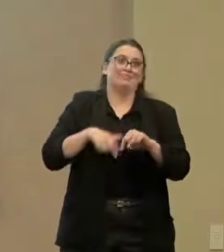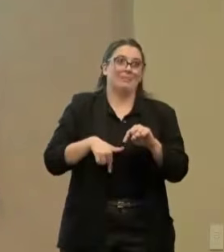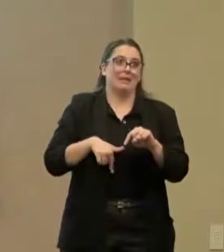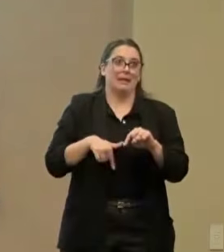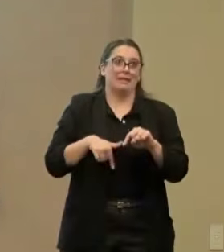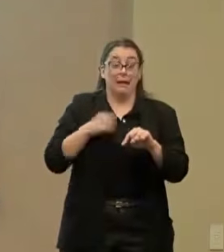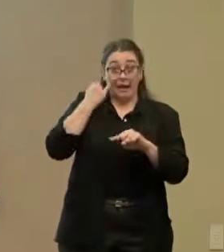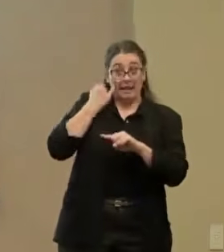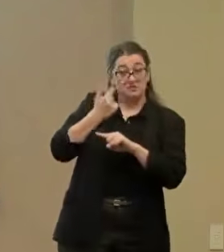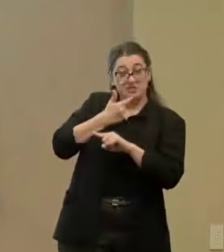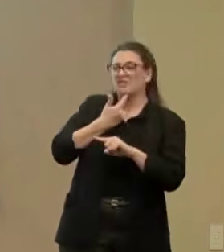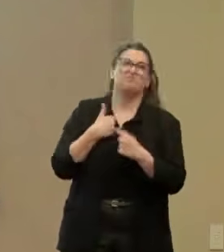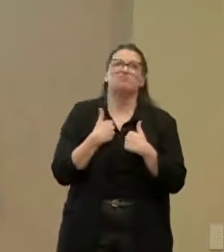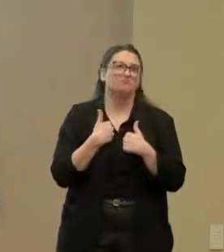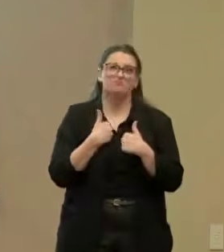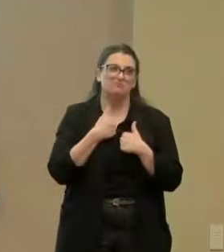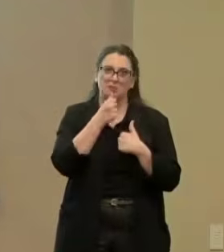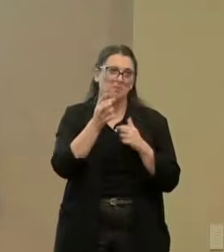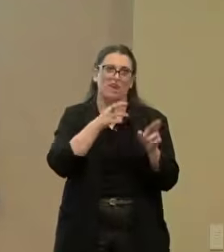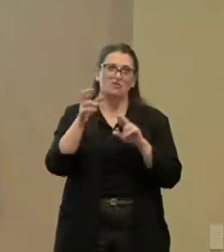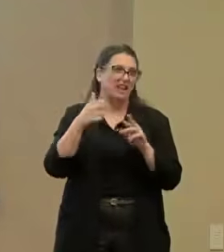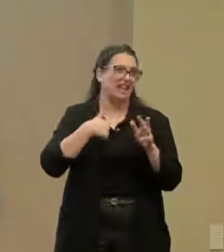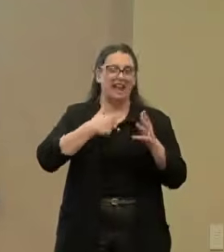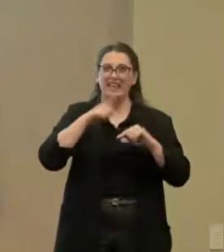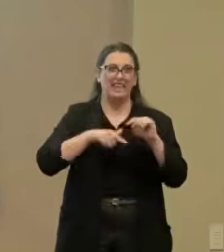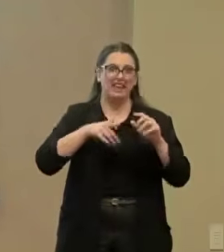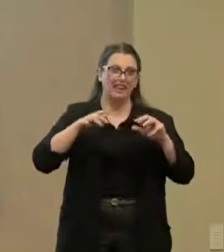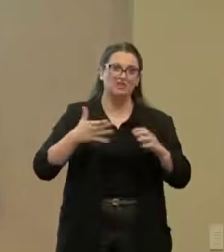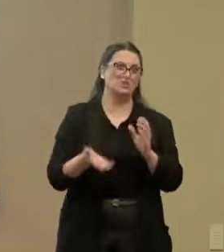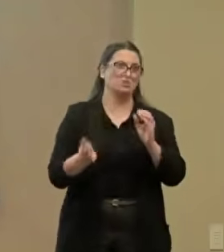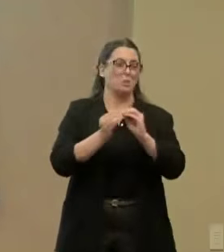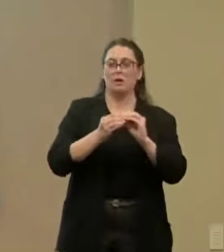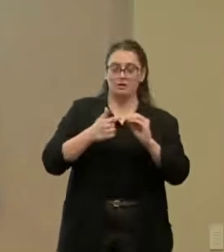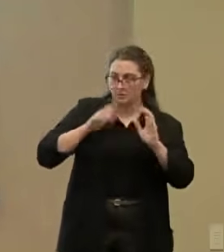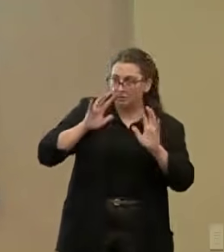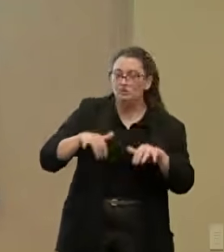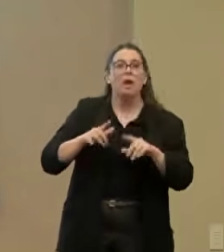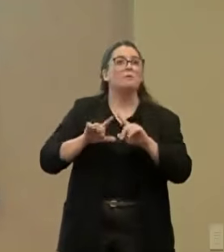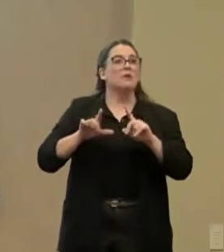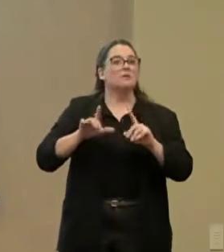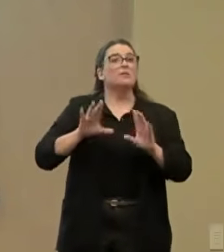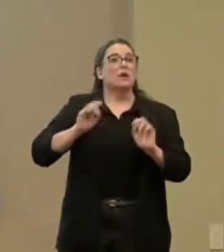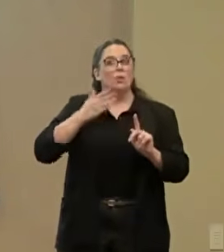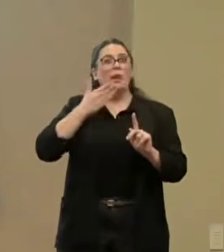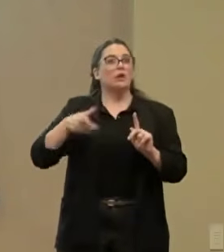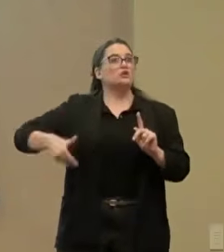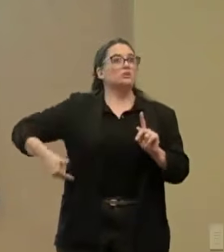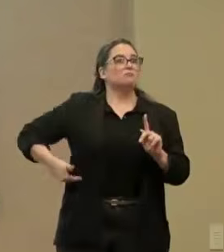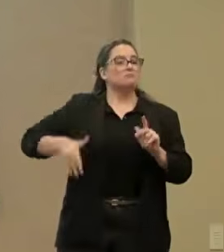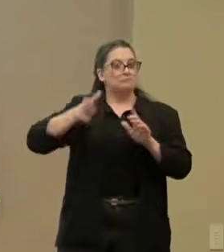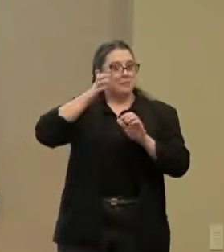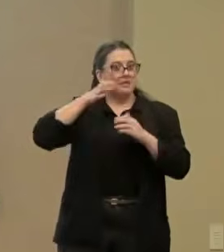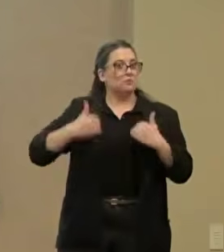it, it's a shocker, but I'm happy to hear that. So just kind of be all ears, be